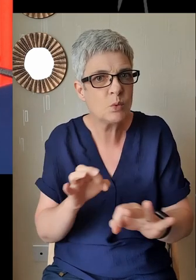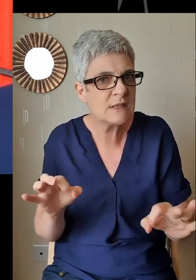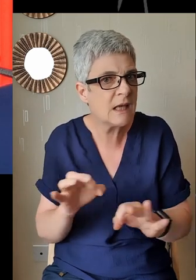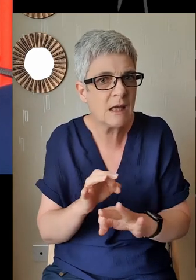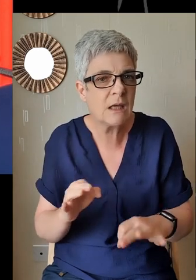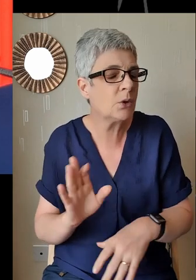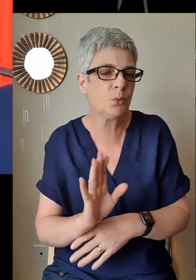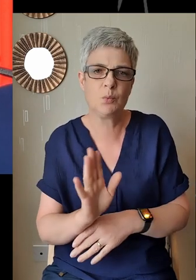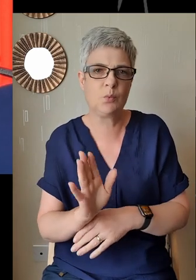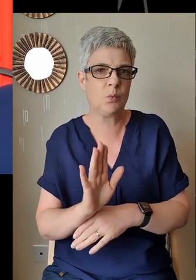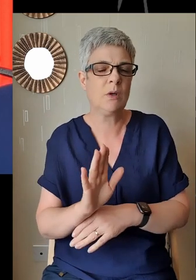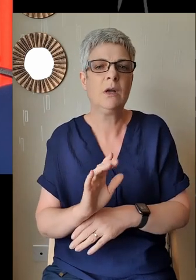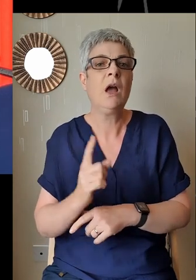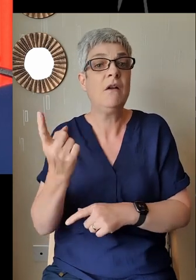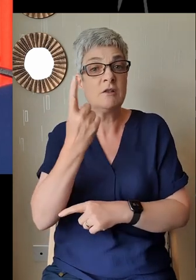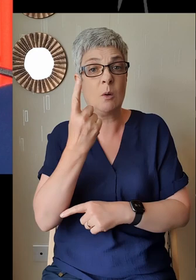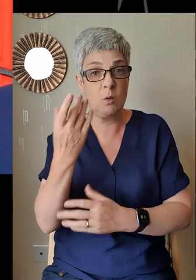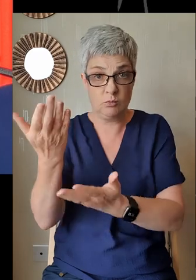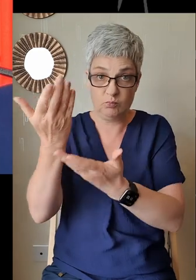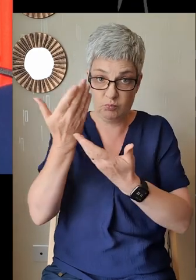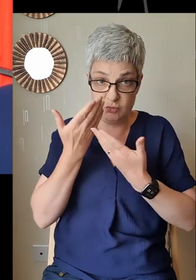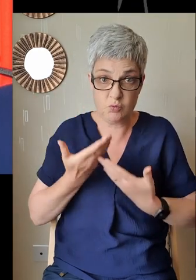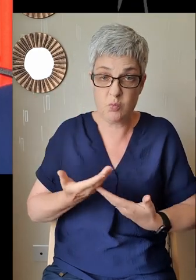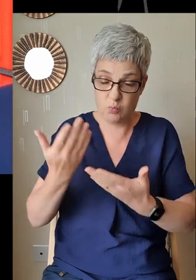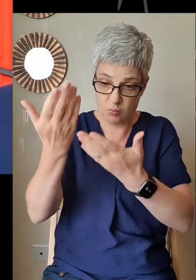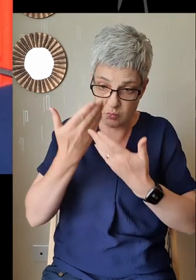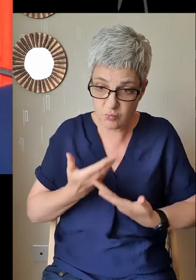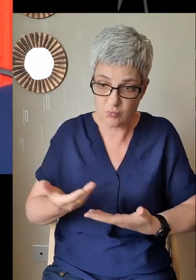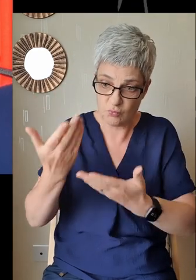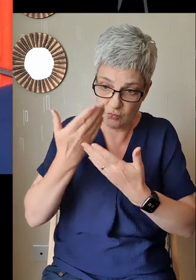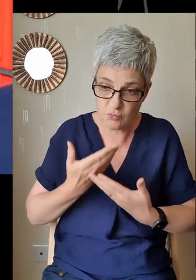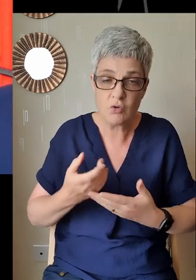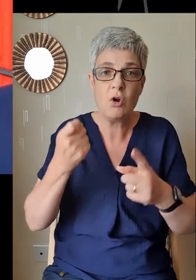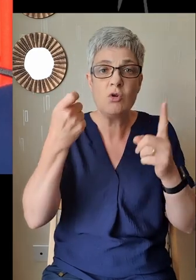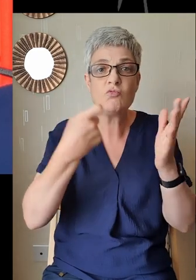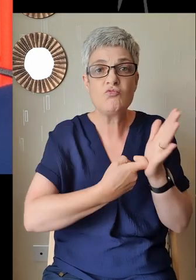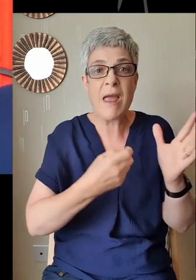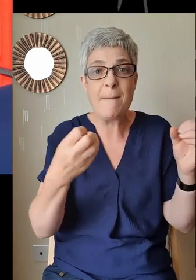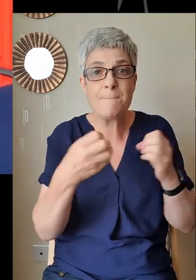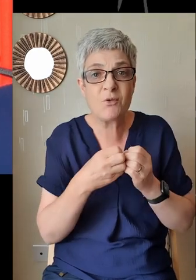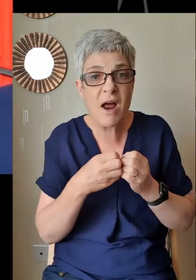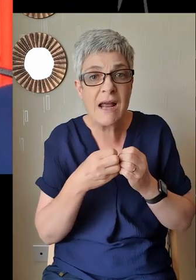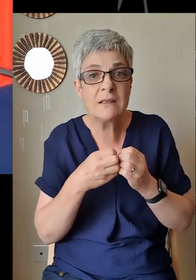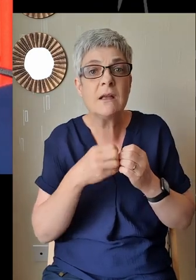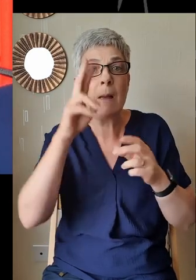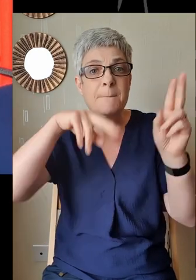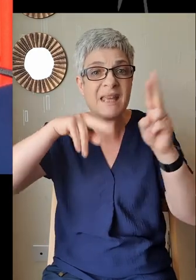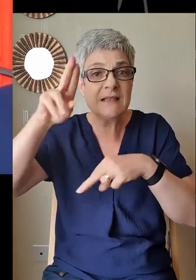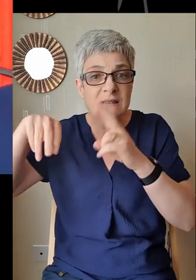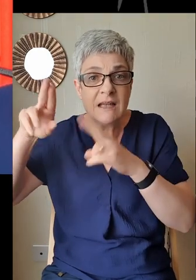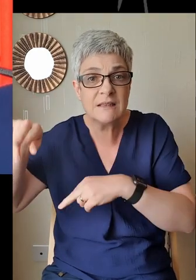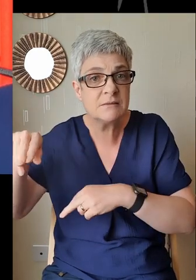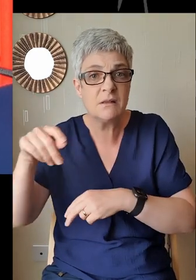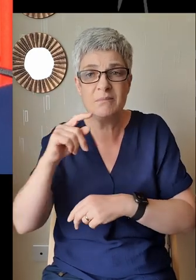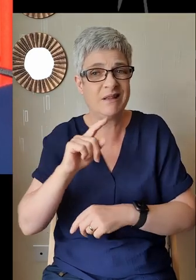If someone showed me painting after painting by Rembrandt, that wouldn't make me an artist.